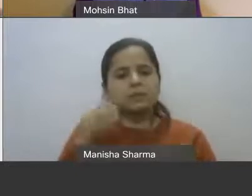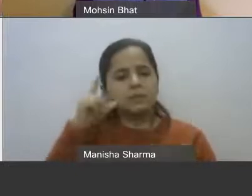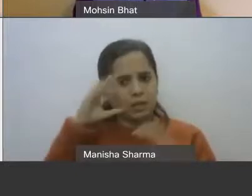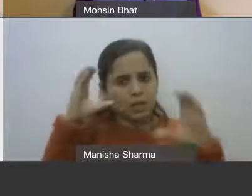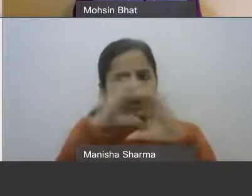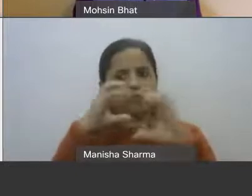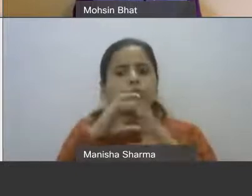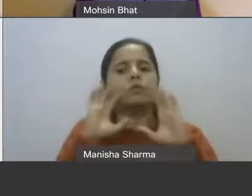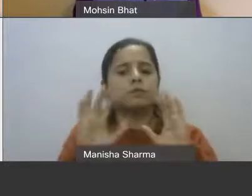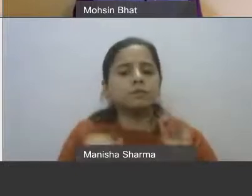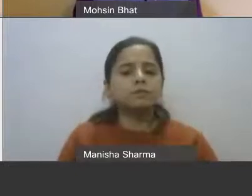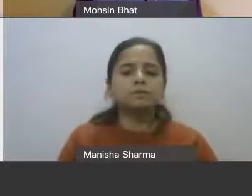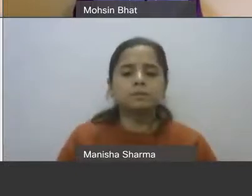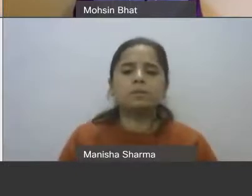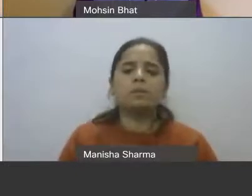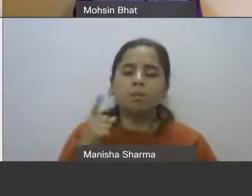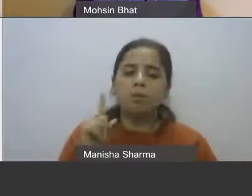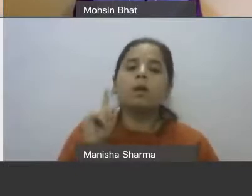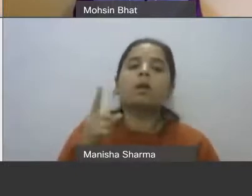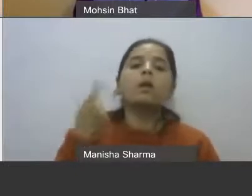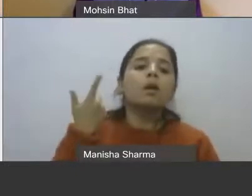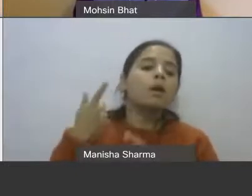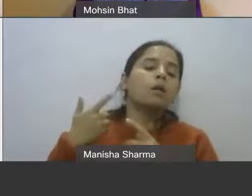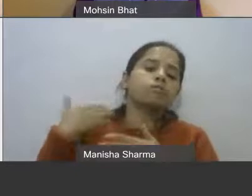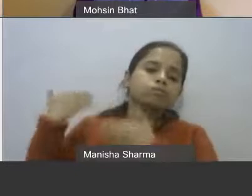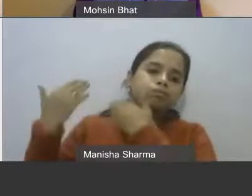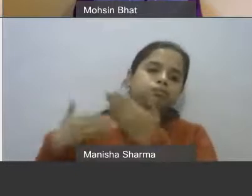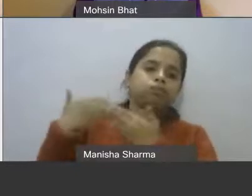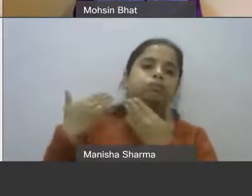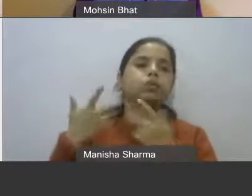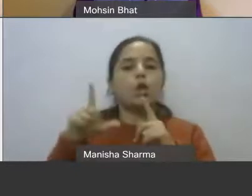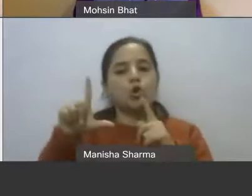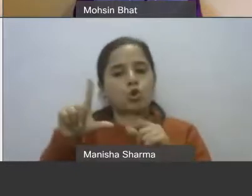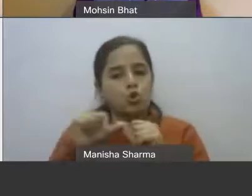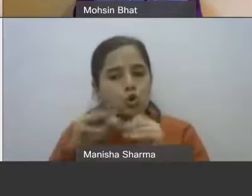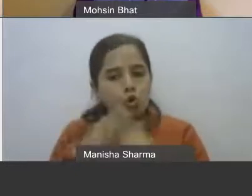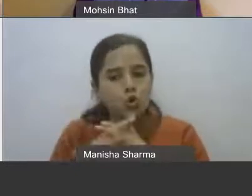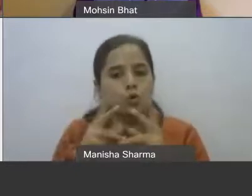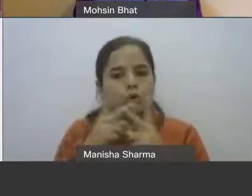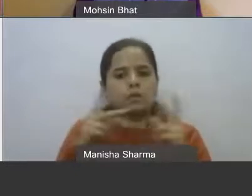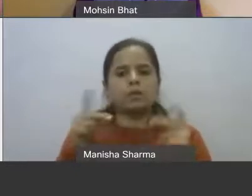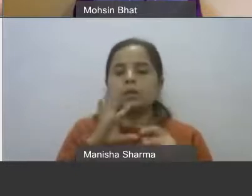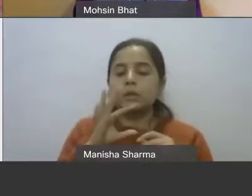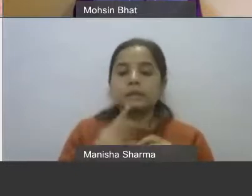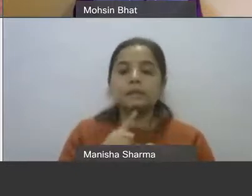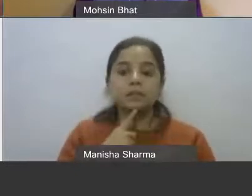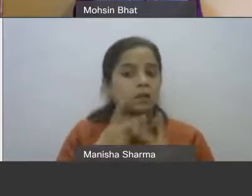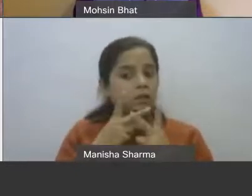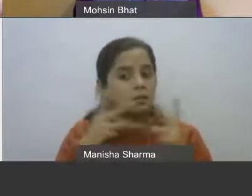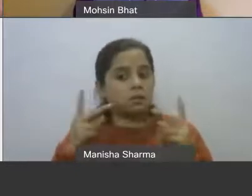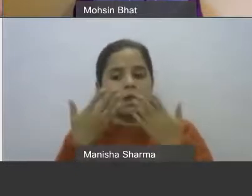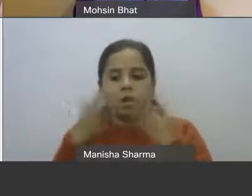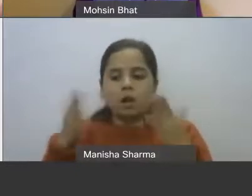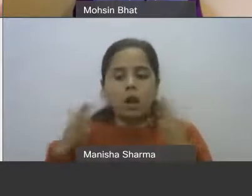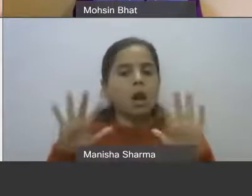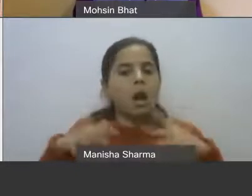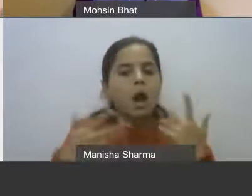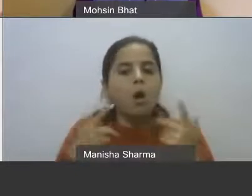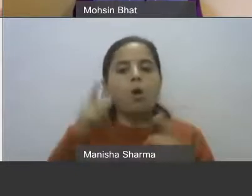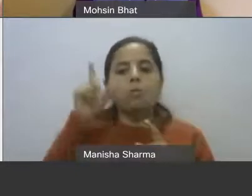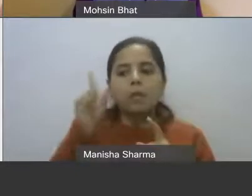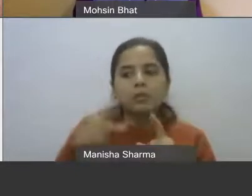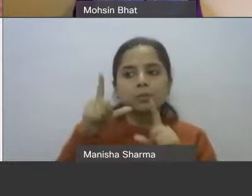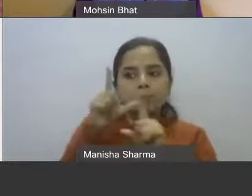There tends to be, in traditional constitutional law, so far at least, this very strict distinction between how things are to be